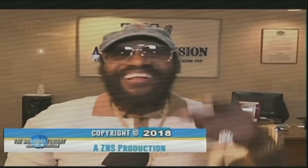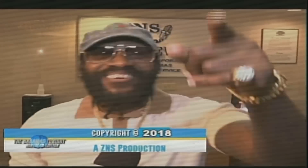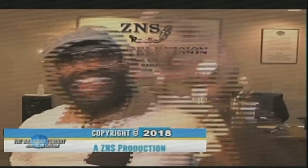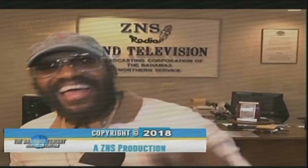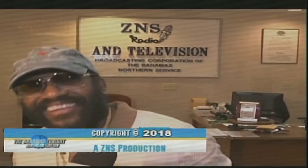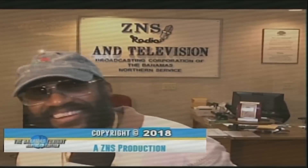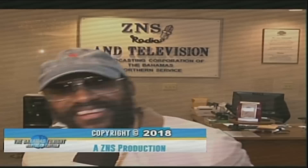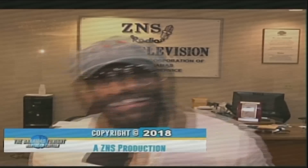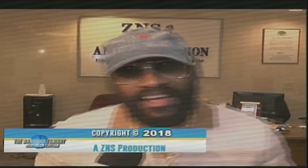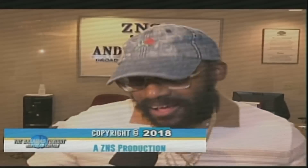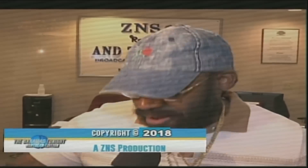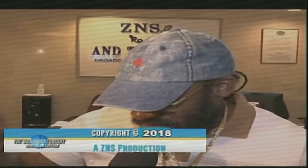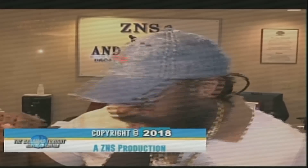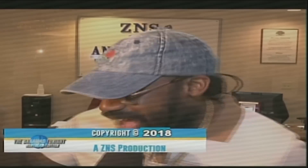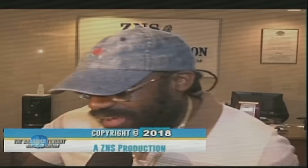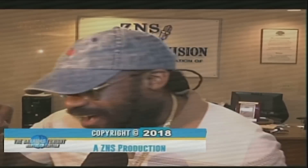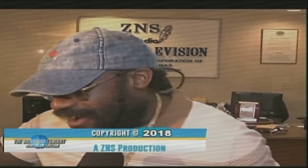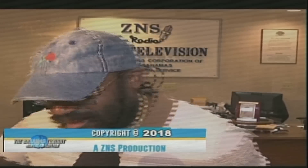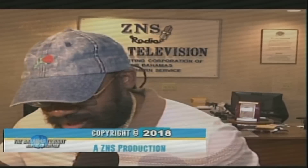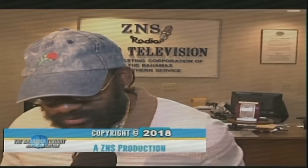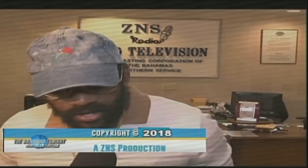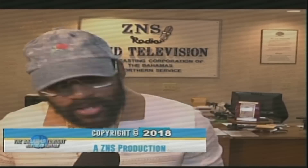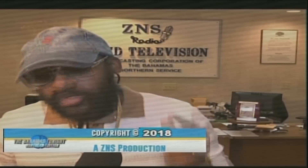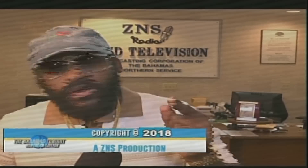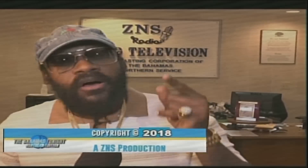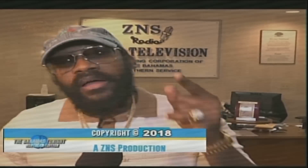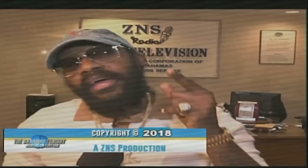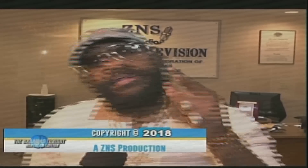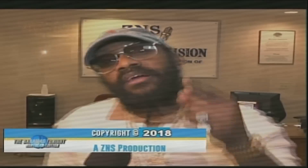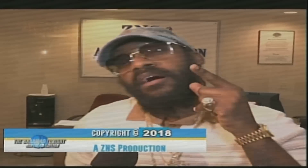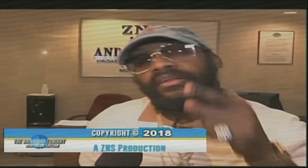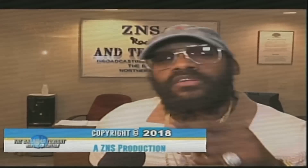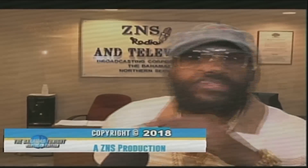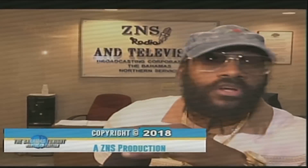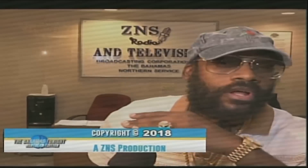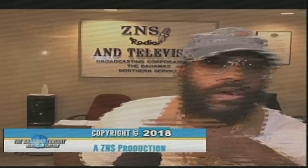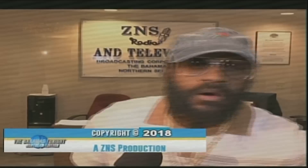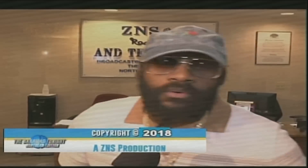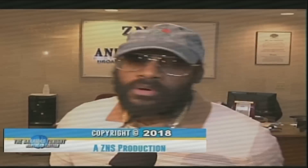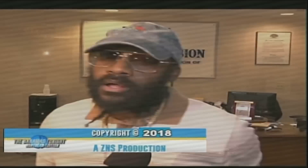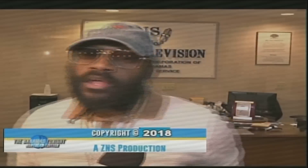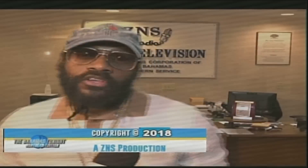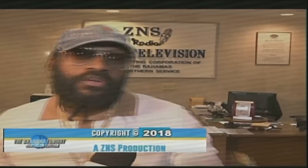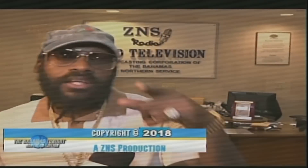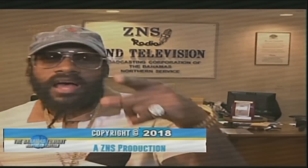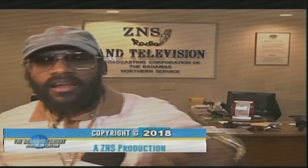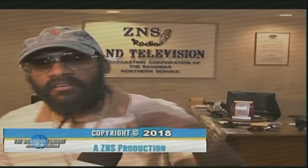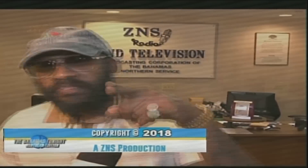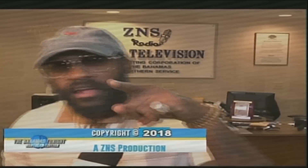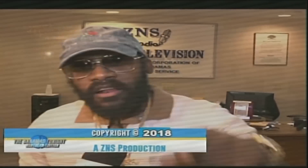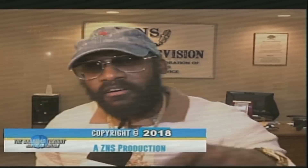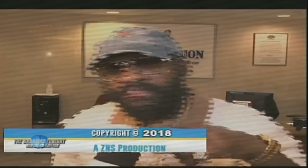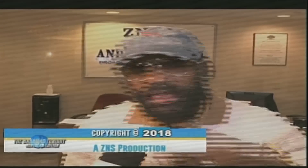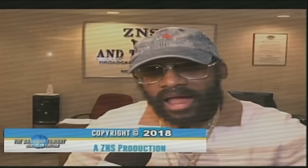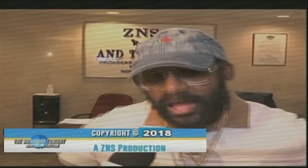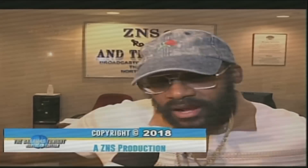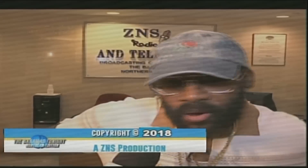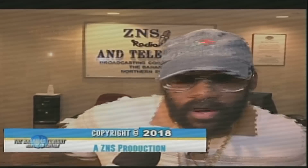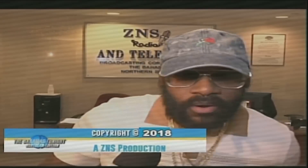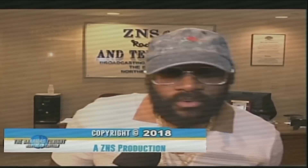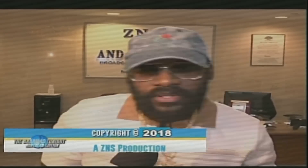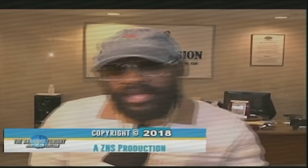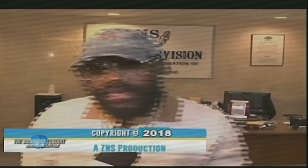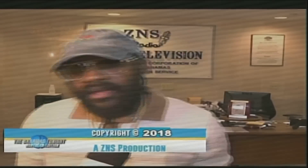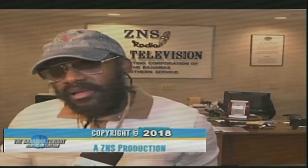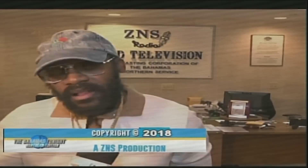family looks like you need a love like ours. So don't hate on us, no, no, no. You need a love like